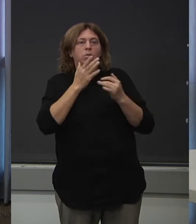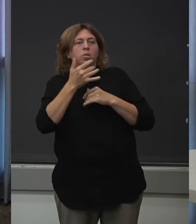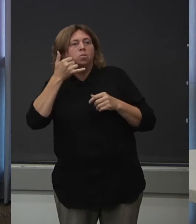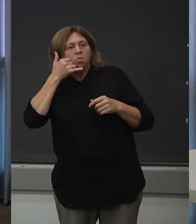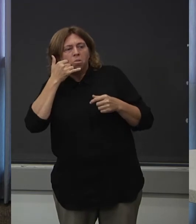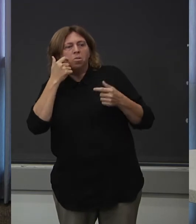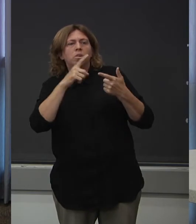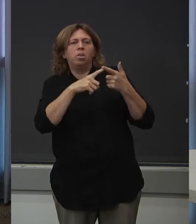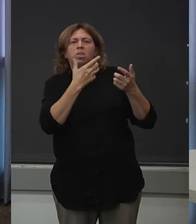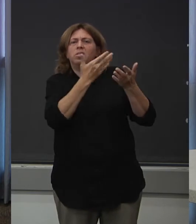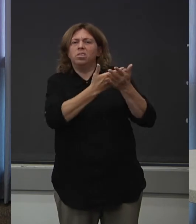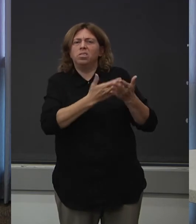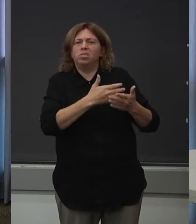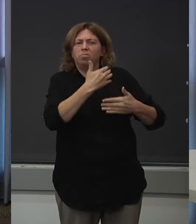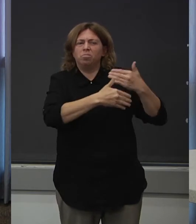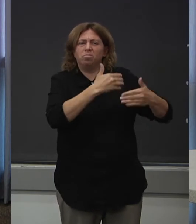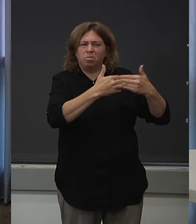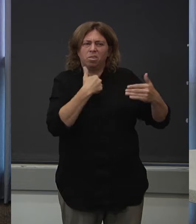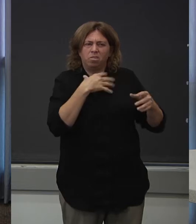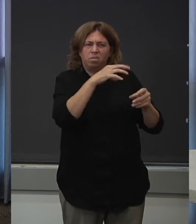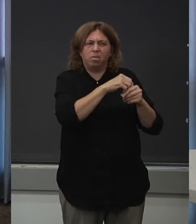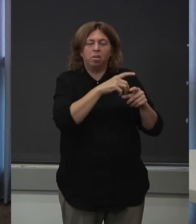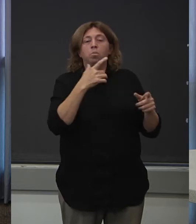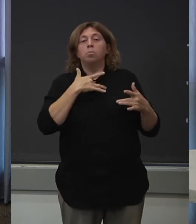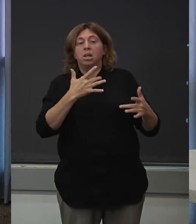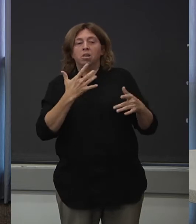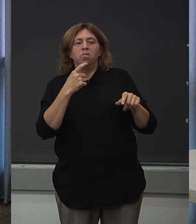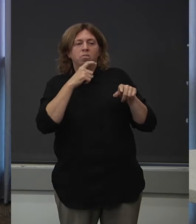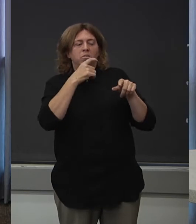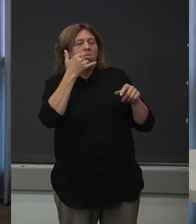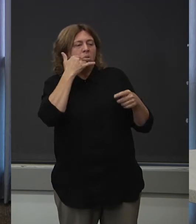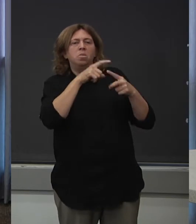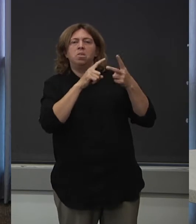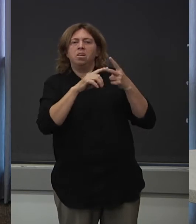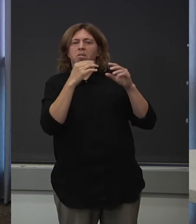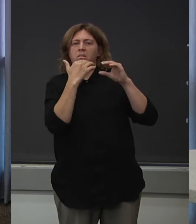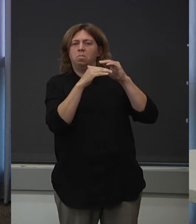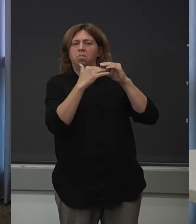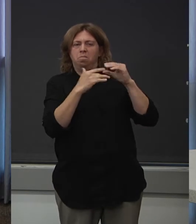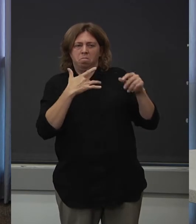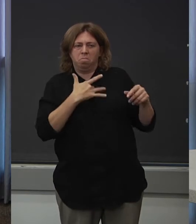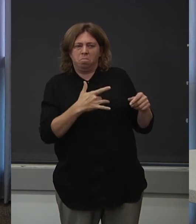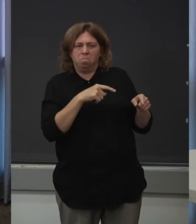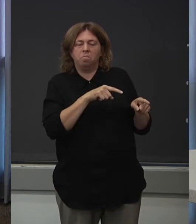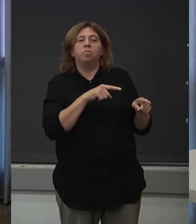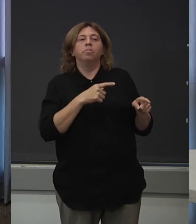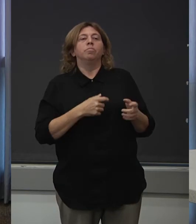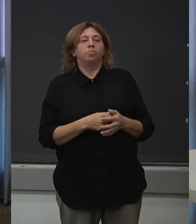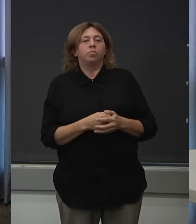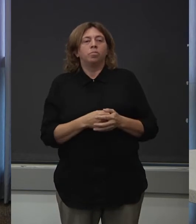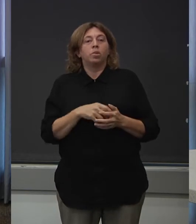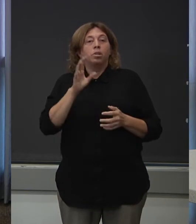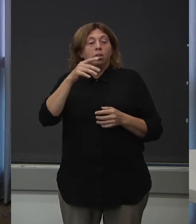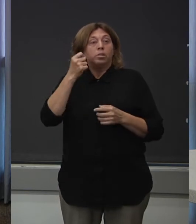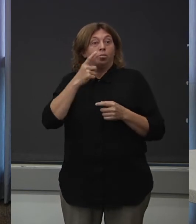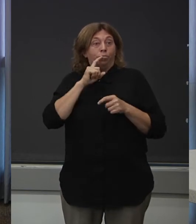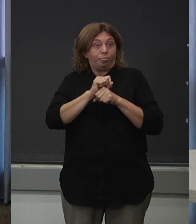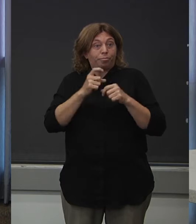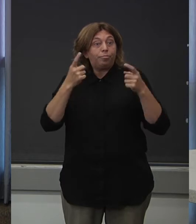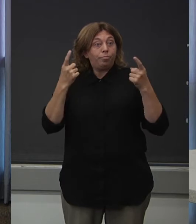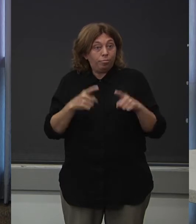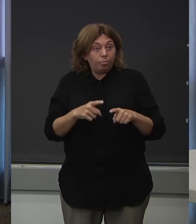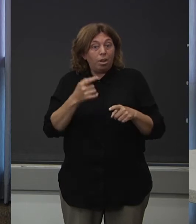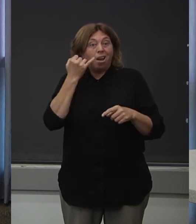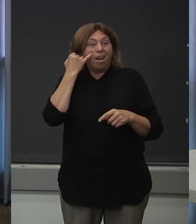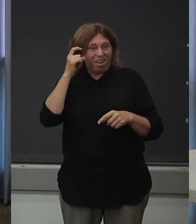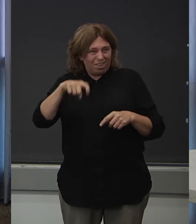phone and email. The inspections really only occur in cases where we want to check to make sure that we've